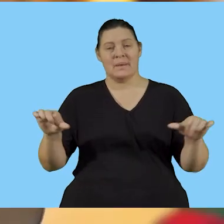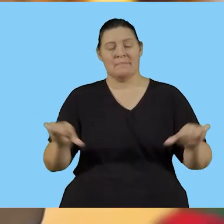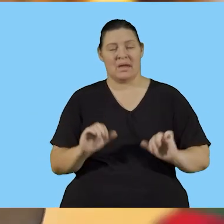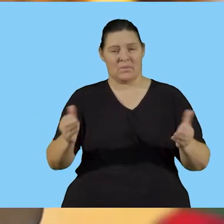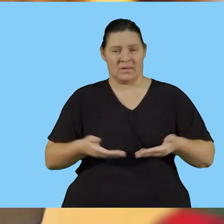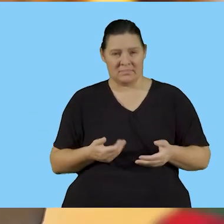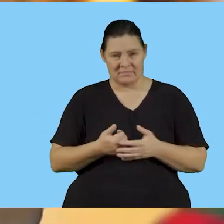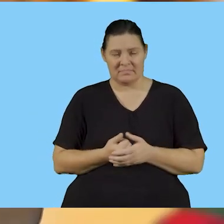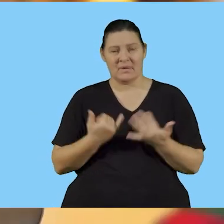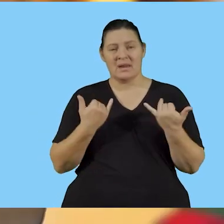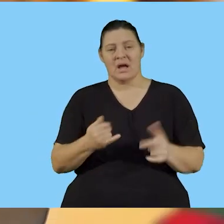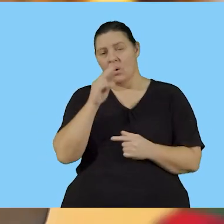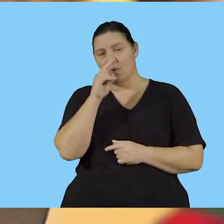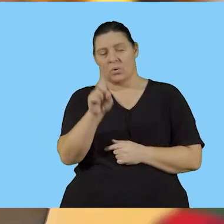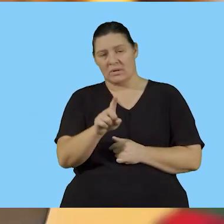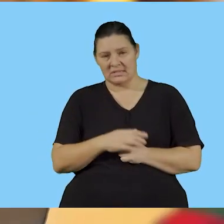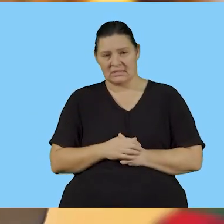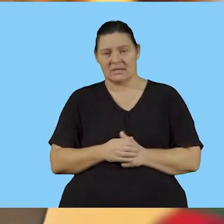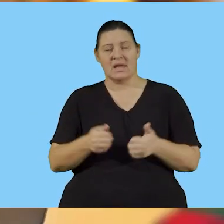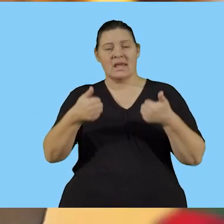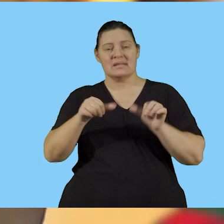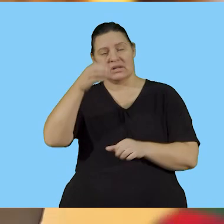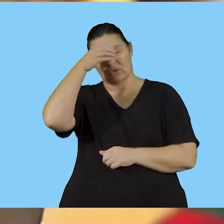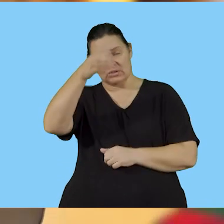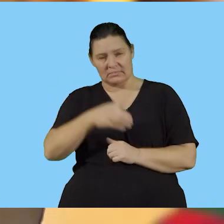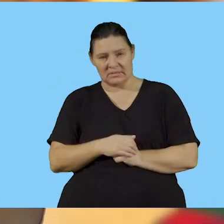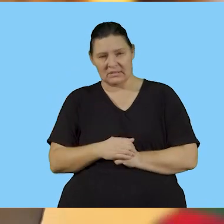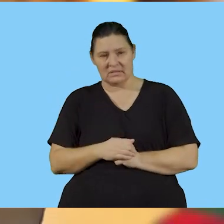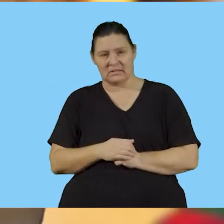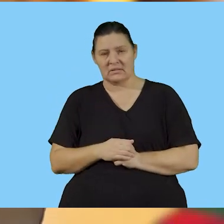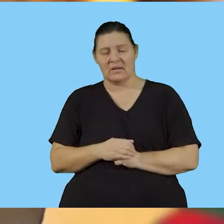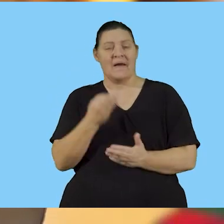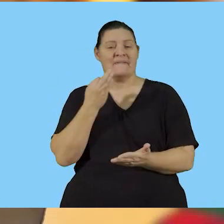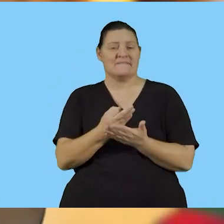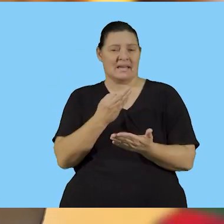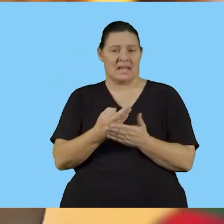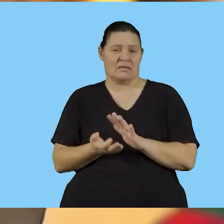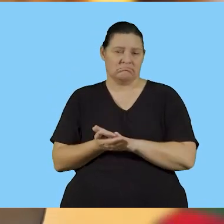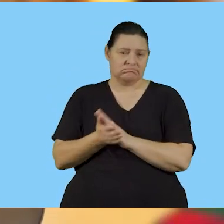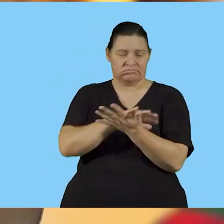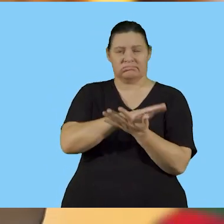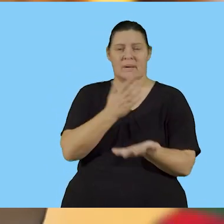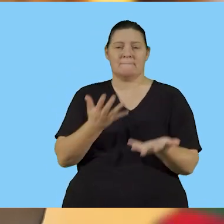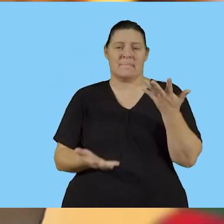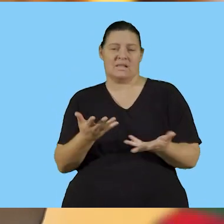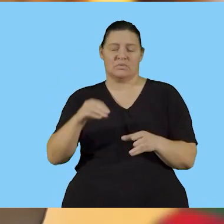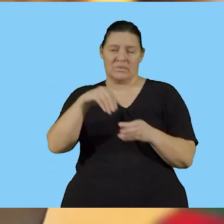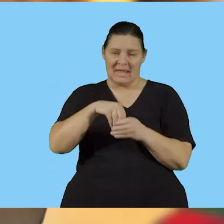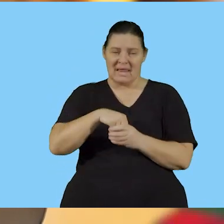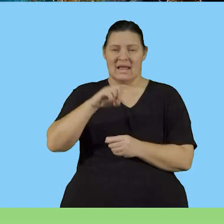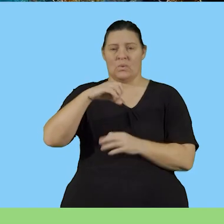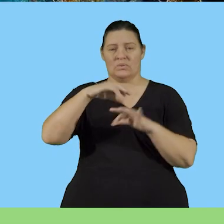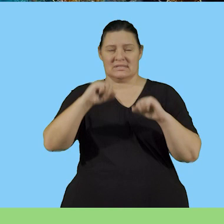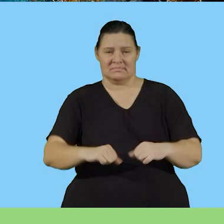Welcome back. We are going to look at the next concept of this lesson, which is the factors that disrupt the balance in the